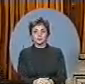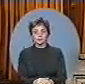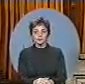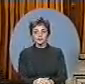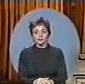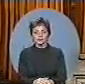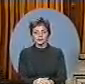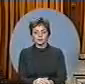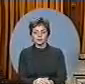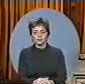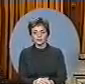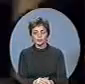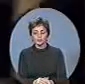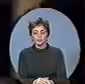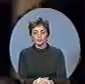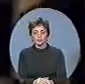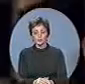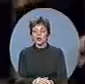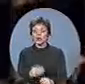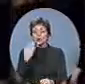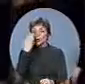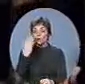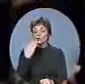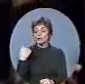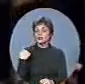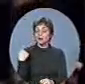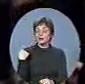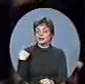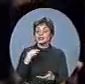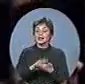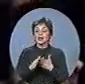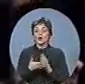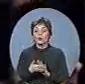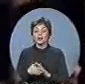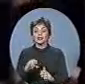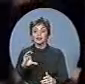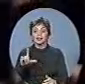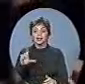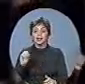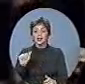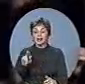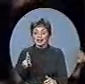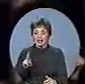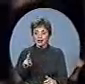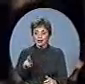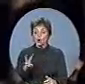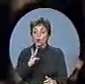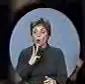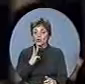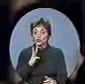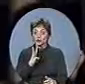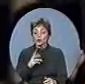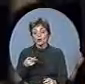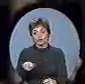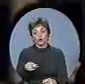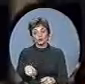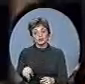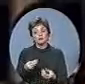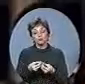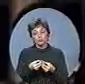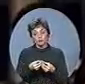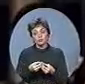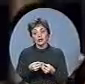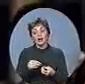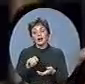Grimsby, Nova Scotia, put around 100 workers into a lockout. In June 2006, they decided not to reopen the fish plant. The federal